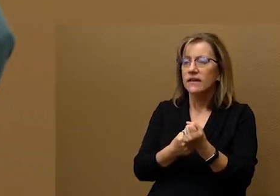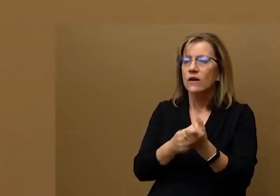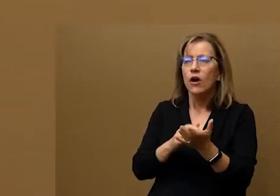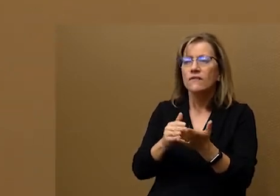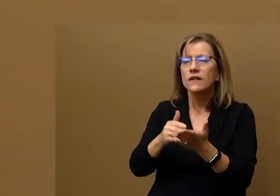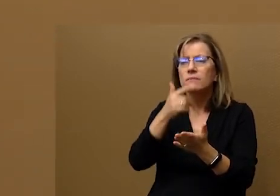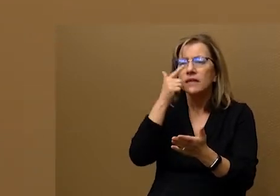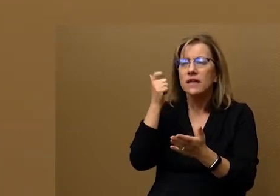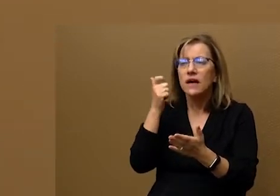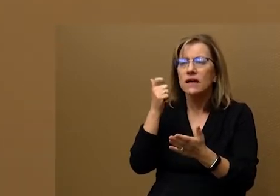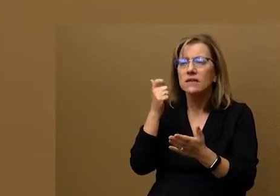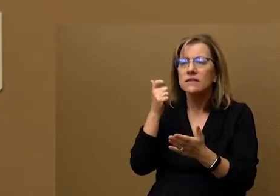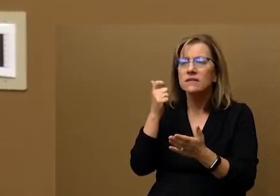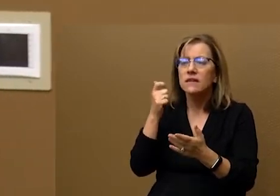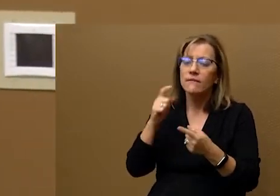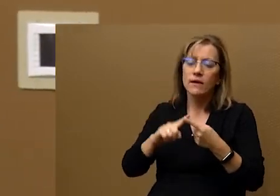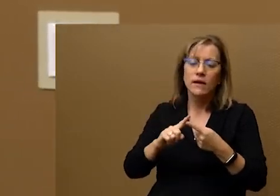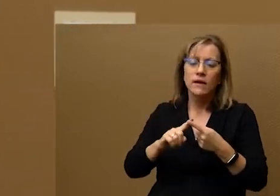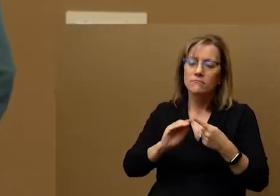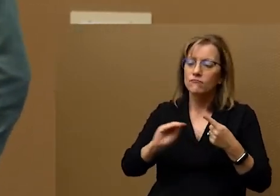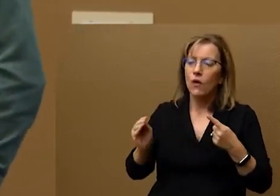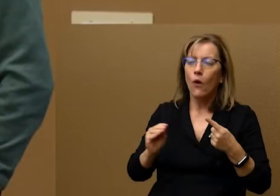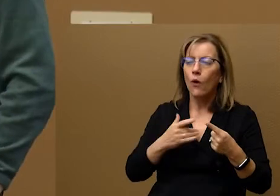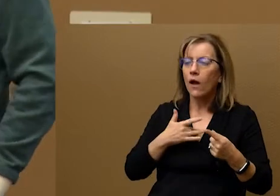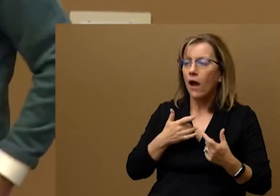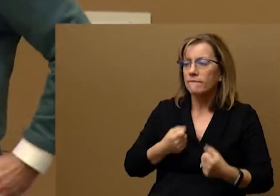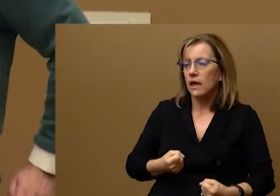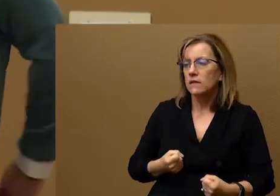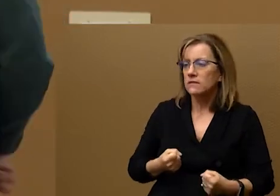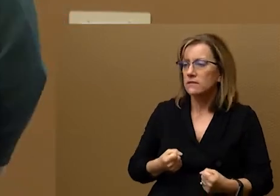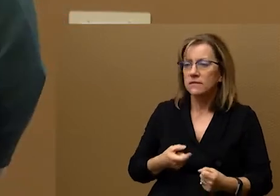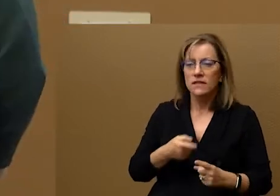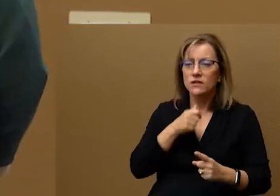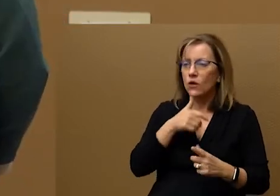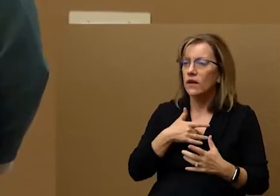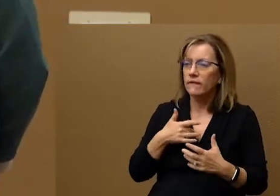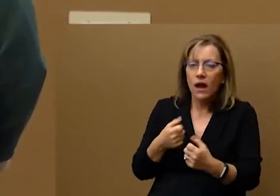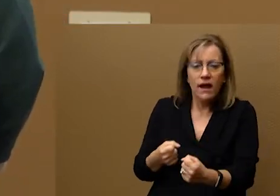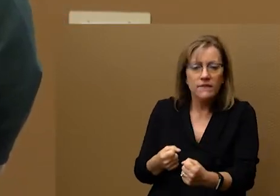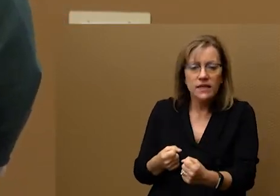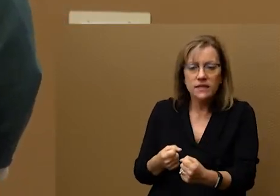self-advocacy. It's often due to, one, lack of confidence. They